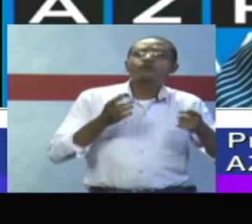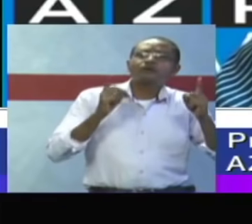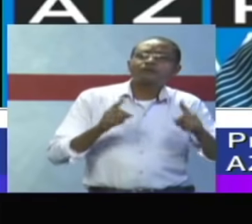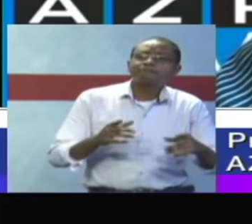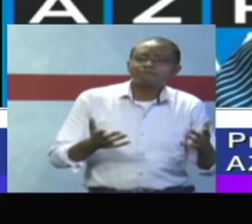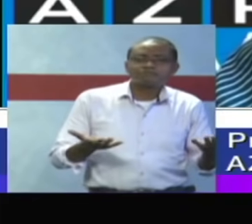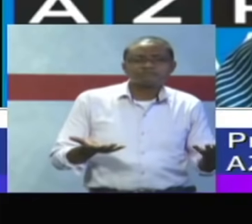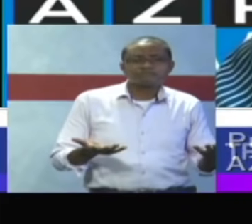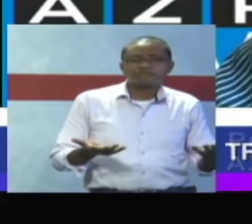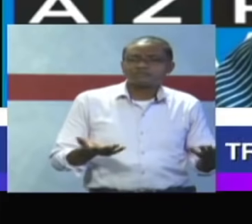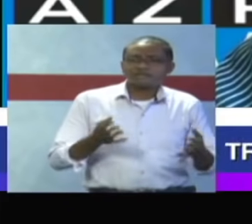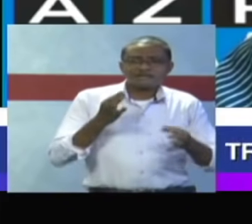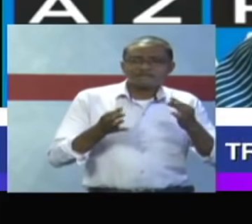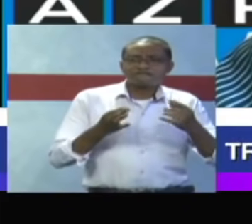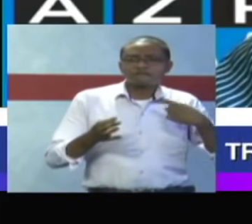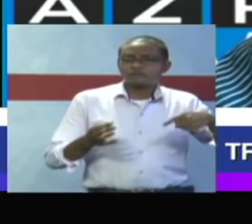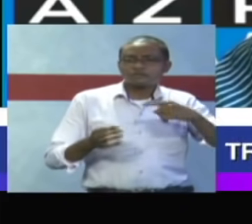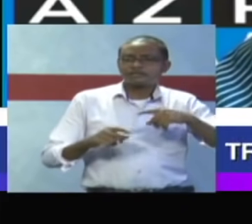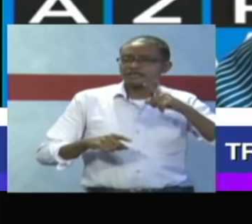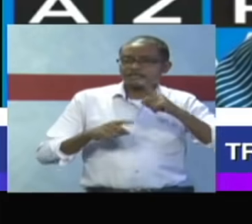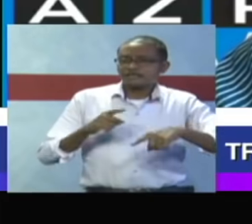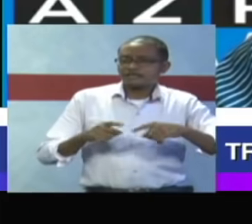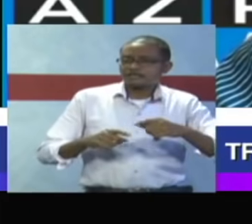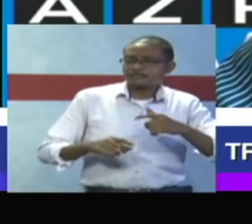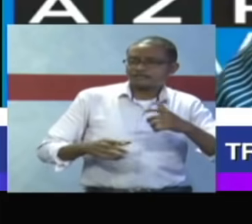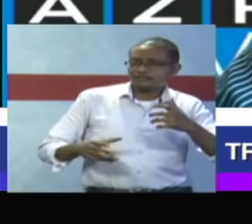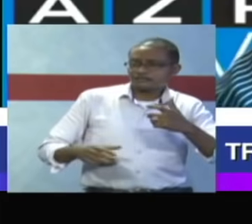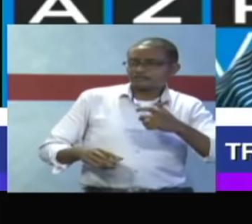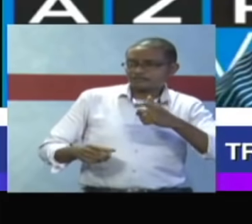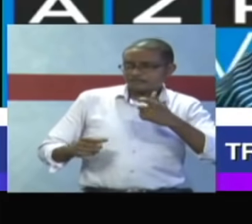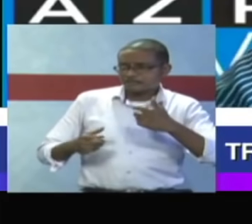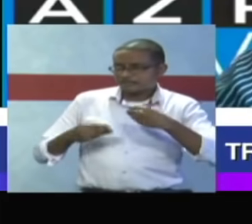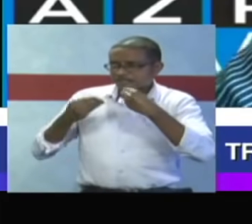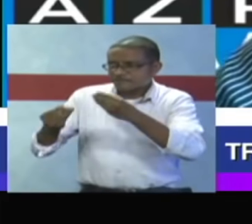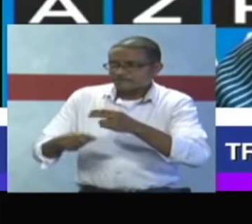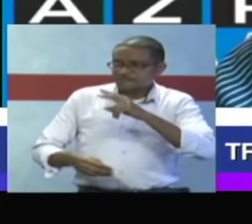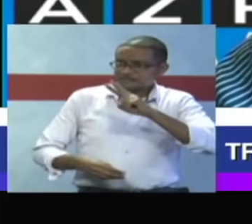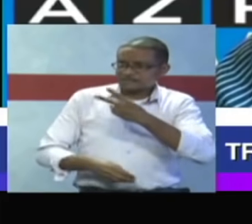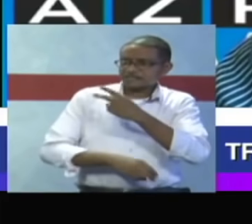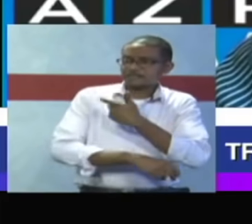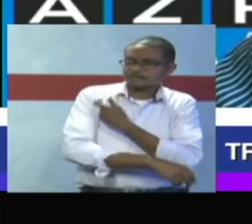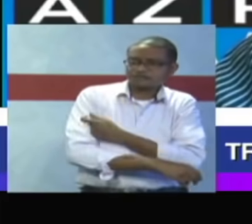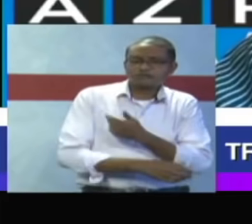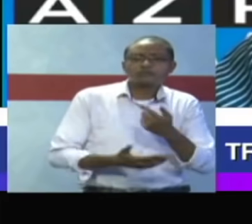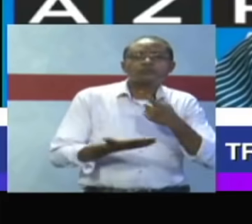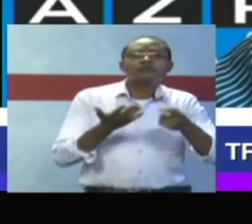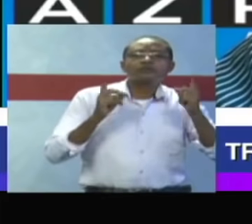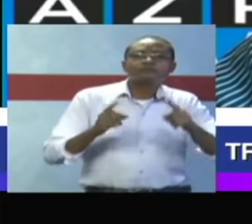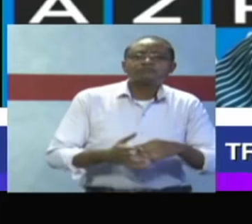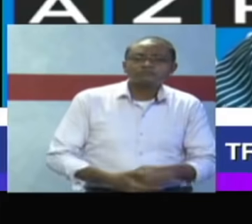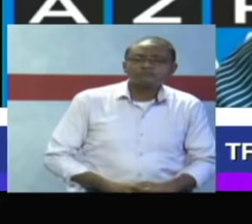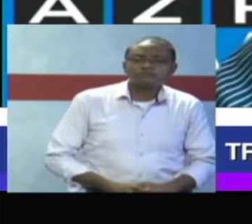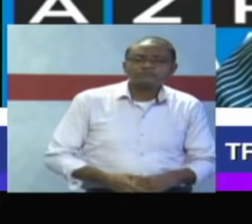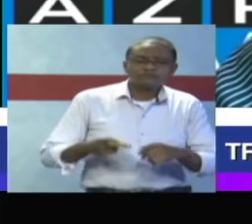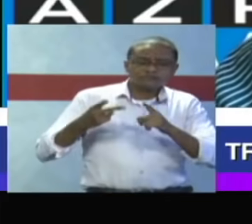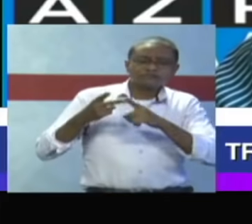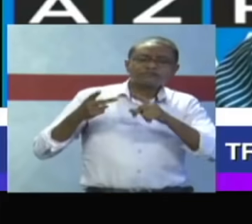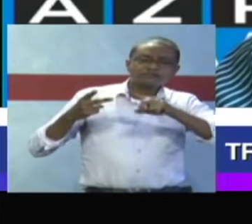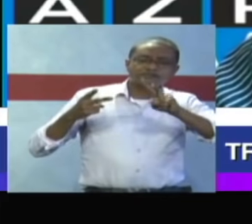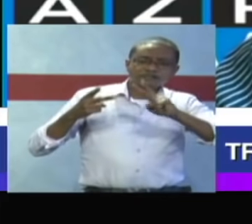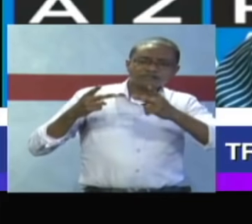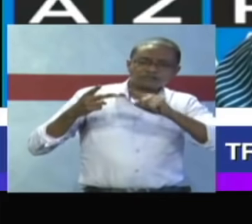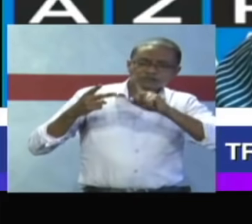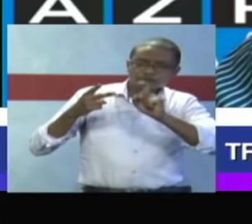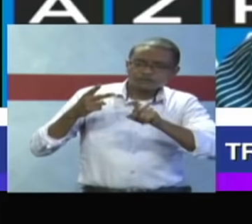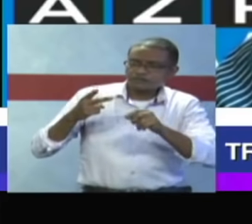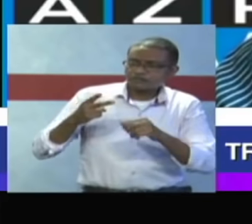don't have the window to administer the second dose? My first question. And my second question is, can you state for